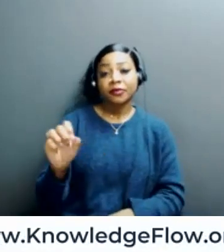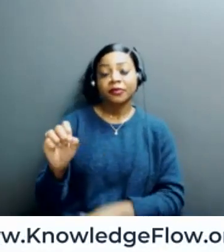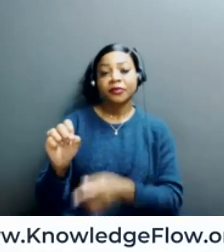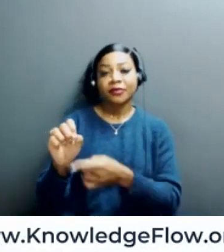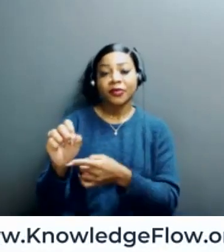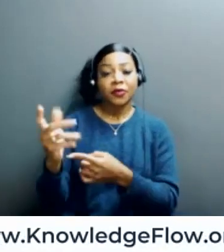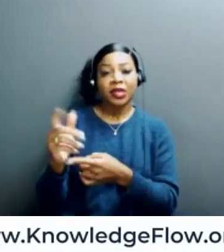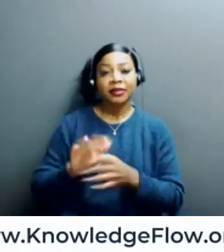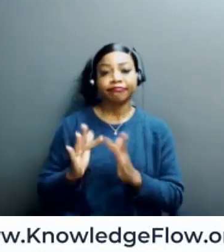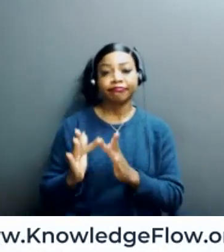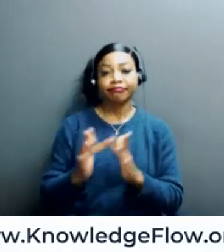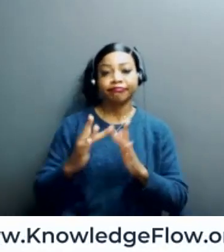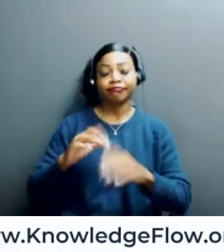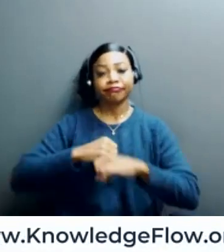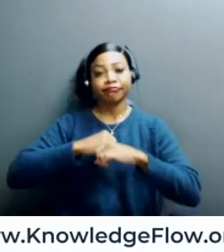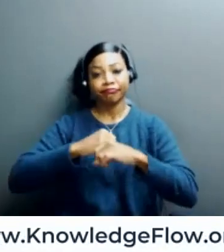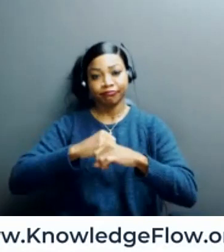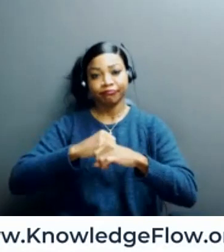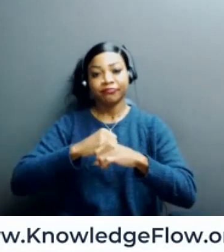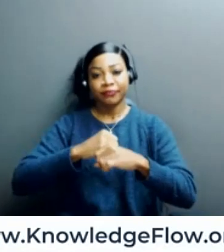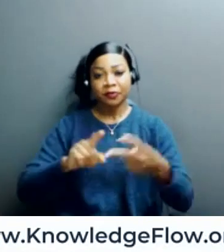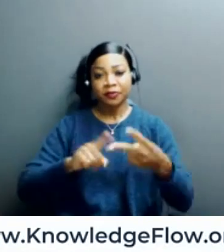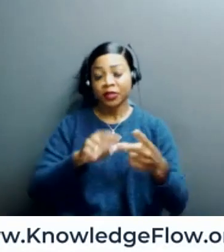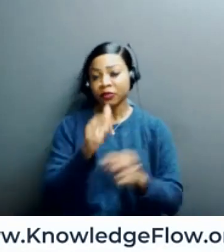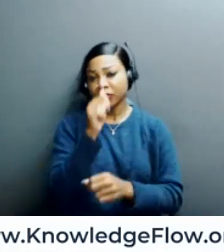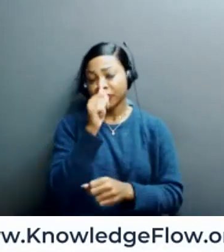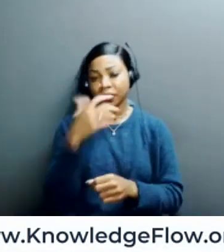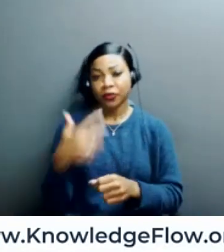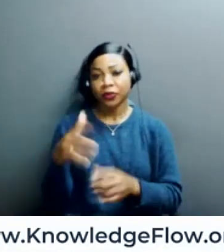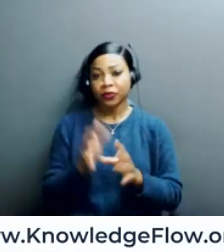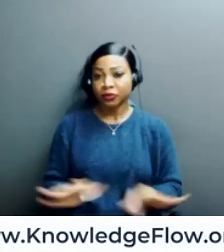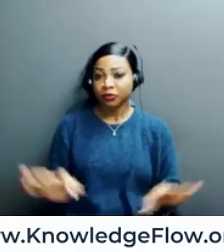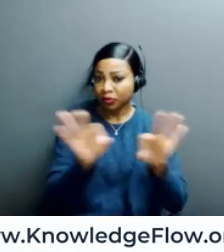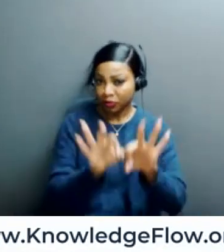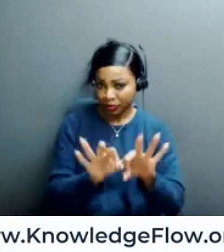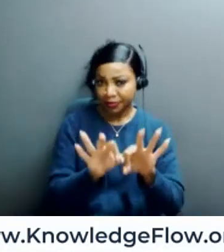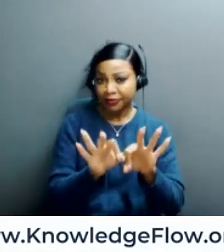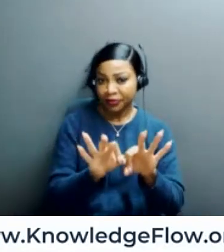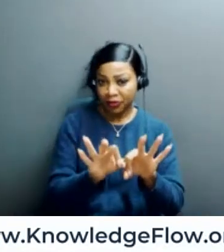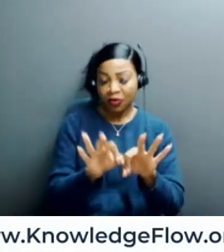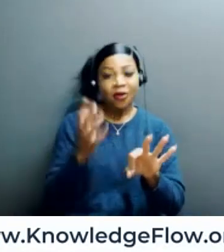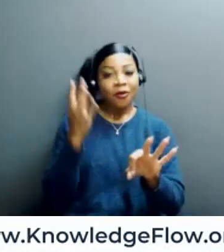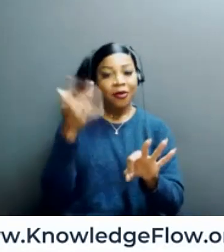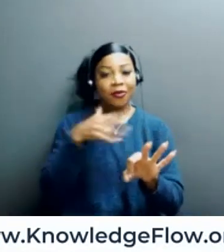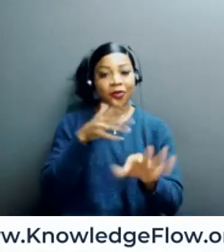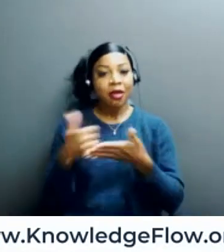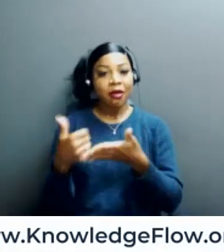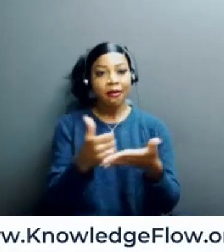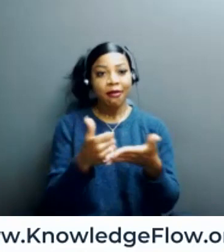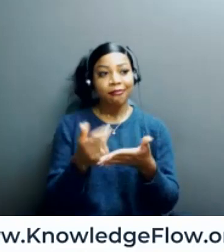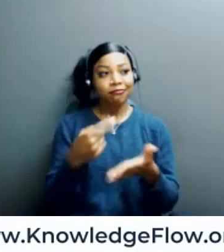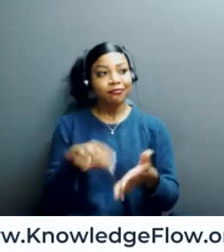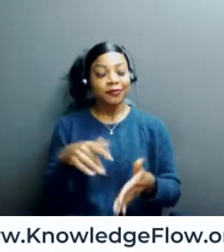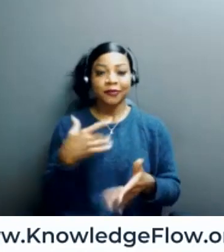is is of course uh and and privacy is of course really important to our capacity to feel safe and secure online but digital